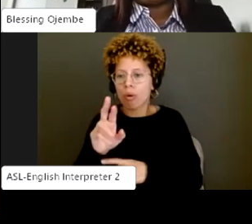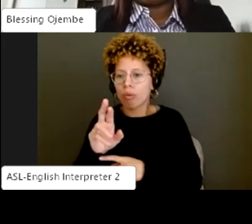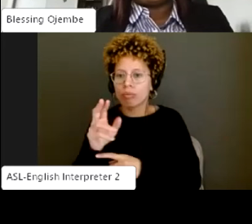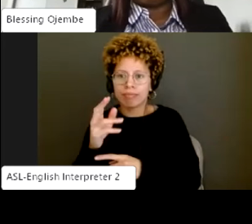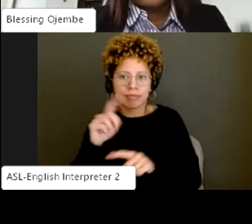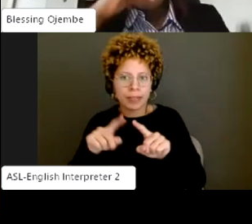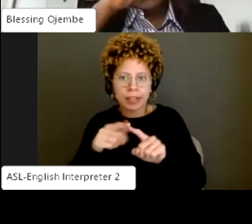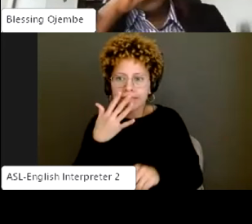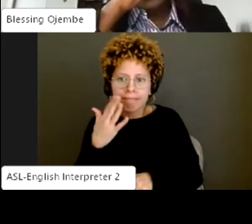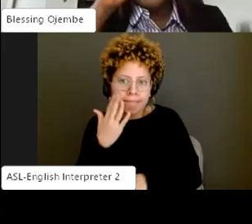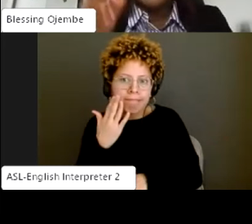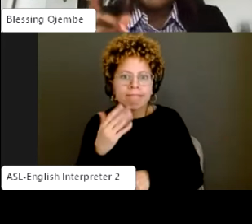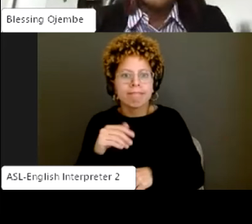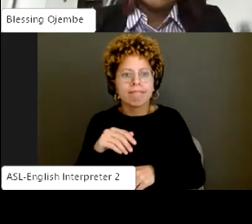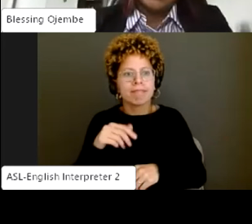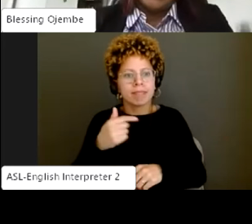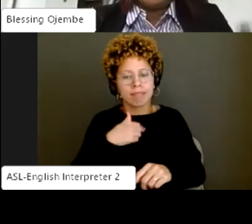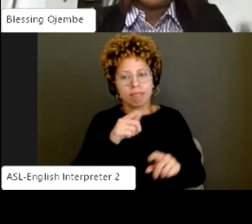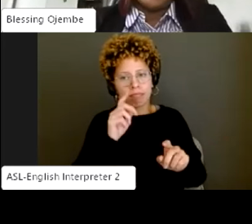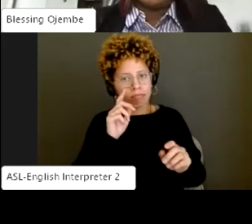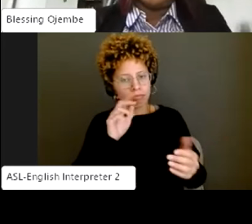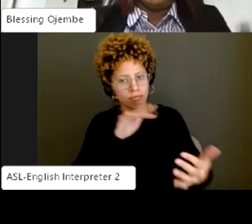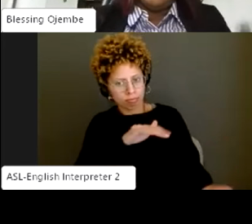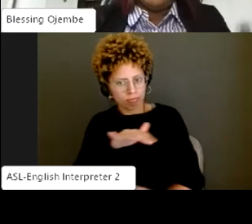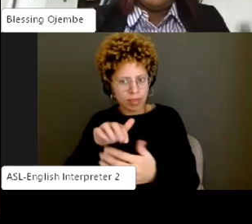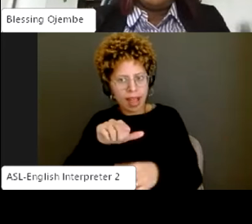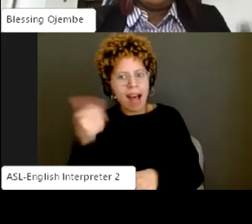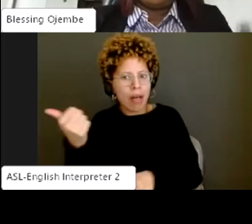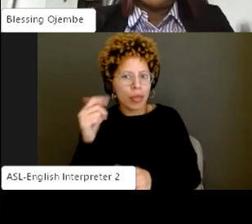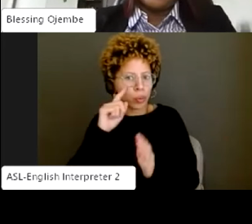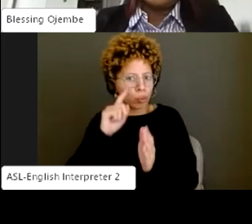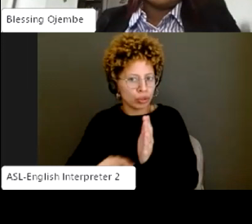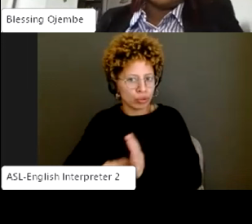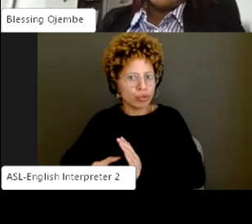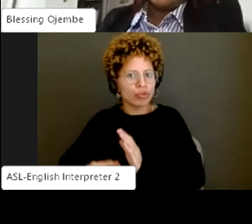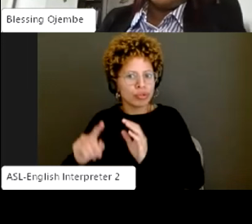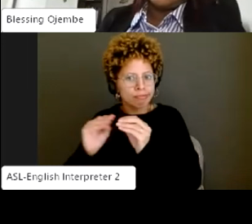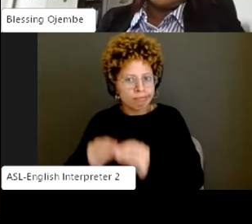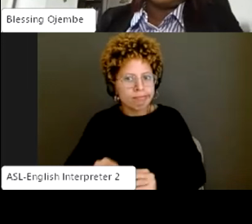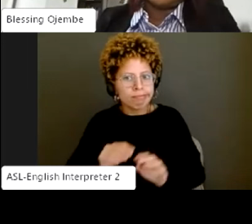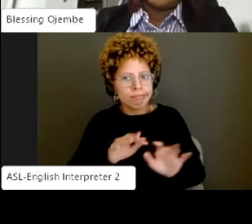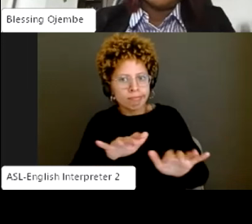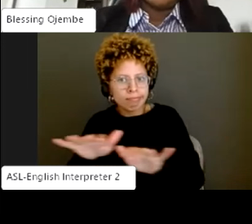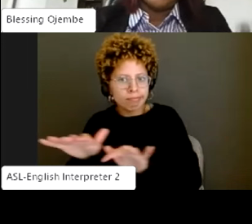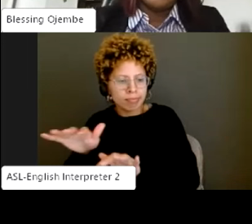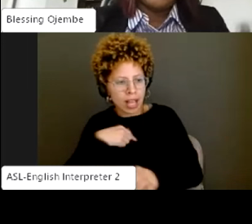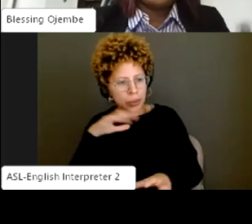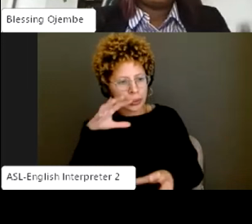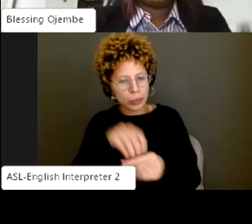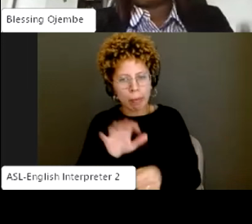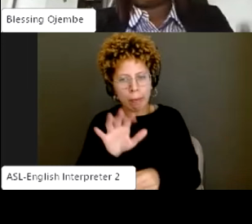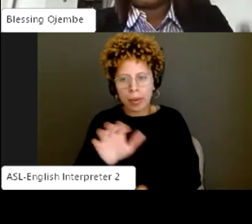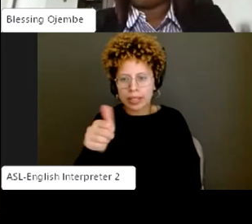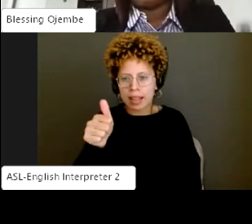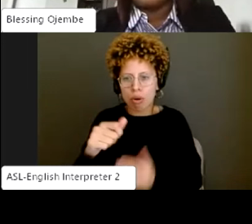several other qualitative research that has been done in Canada. And I think in this study, I included about 10